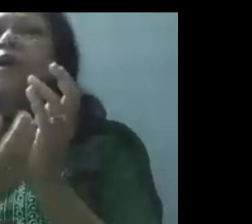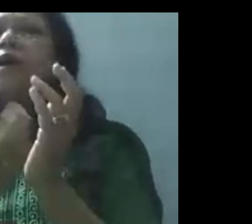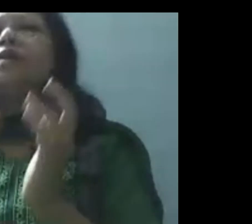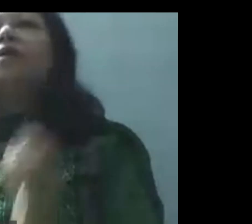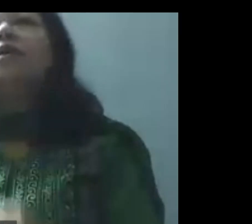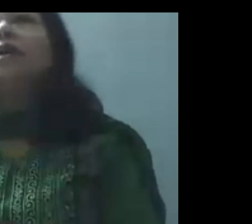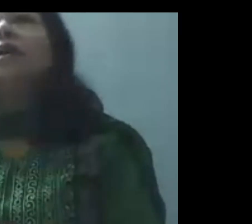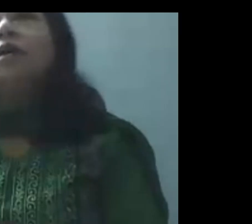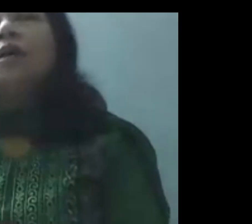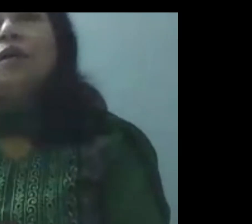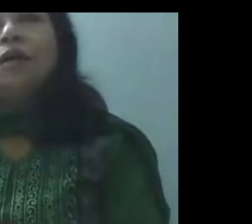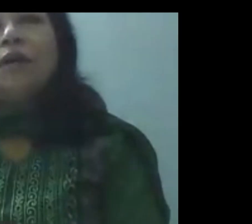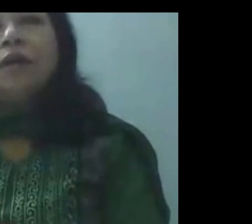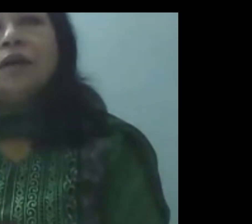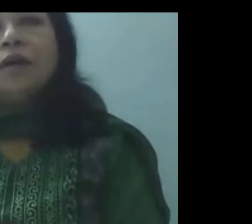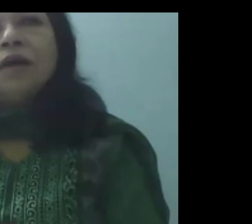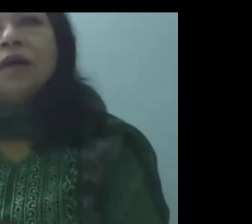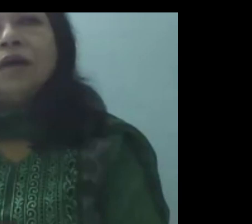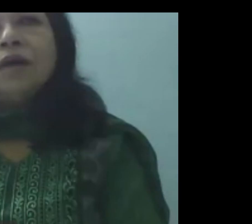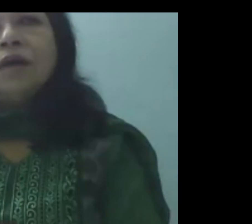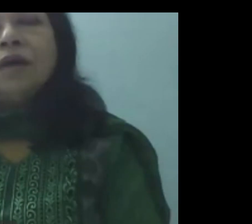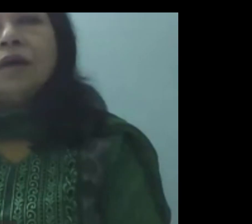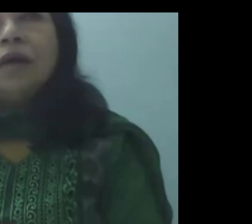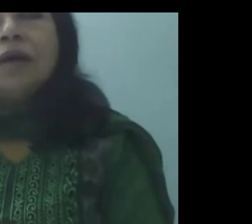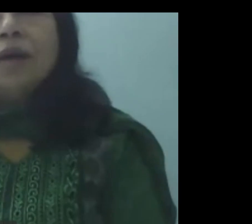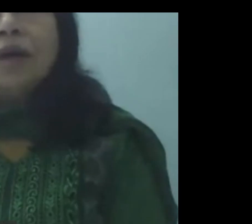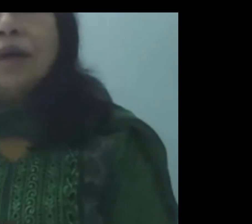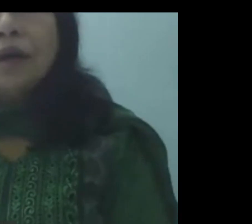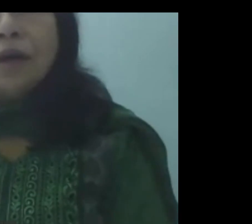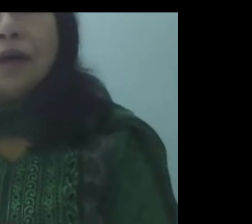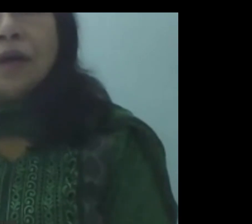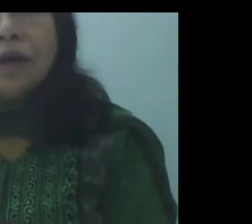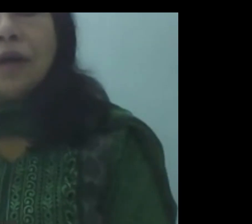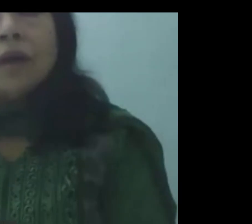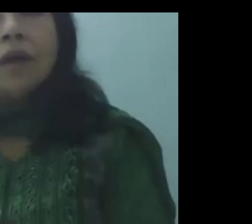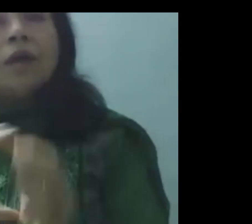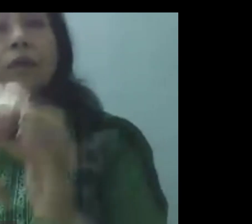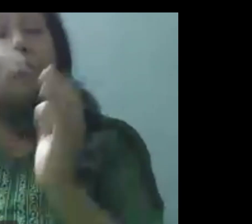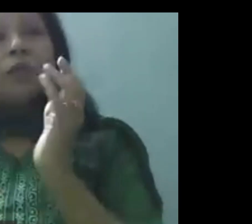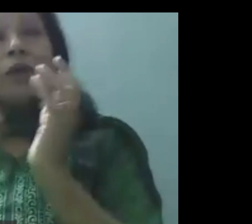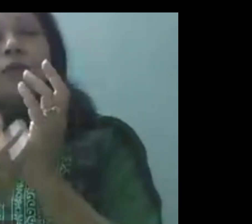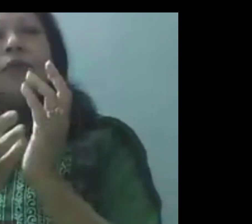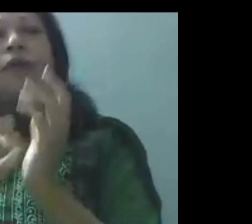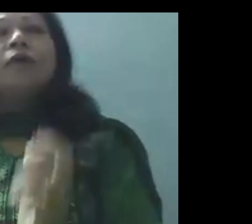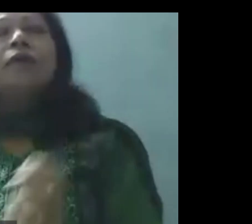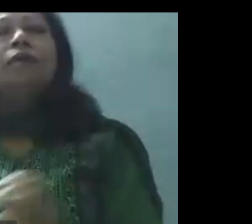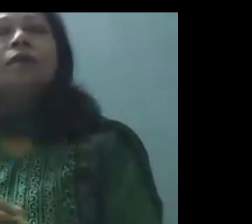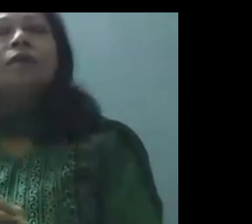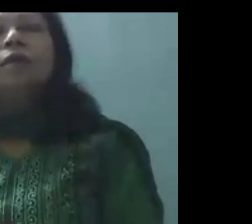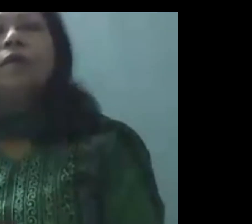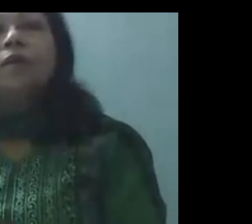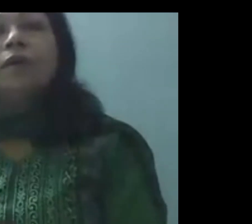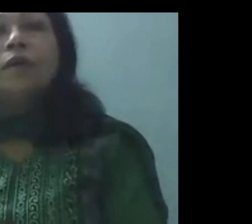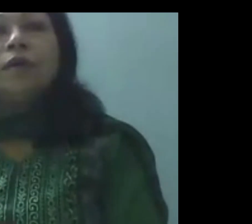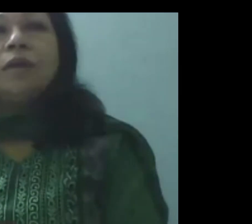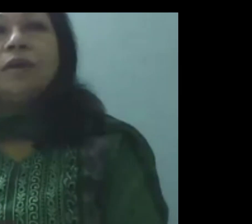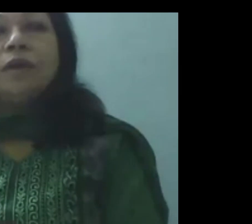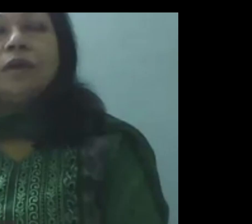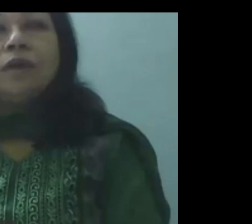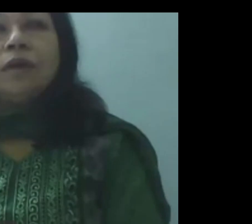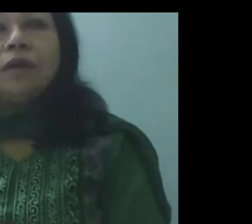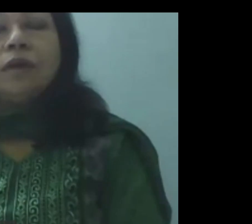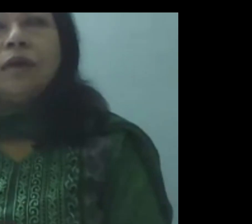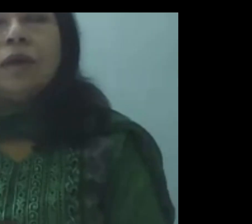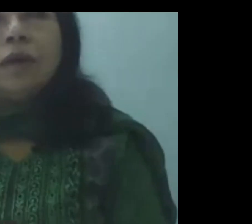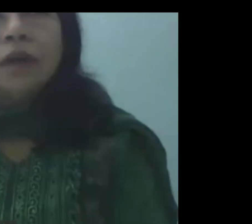I am thankful to the world and to Allah, because I am lucky to God.